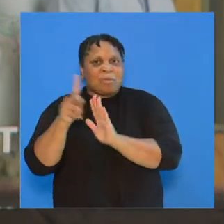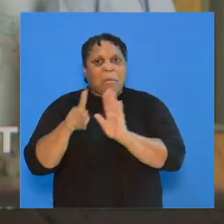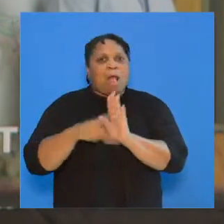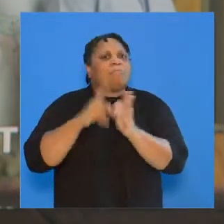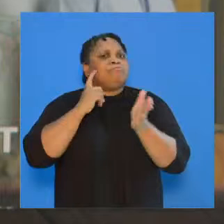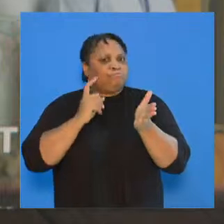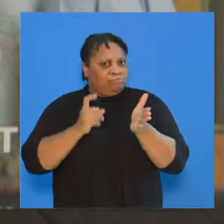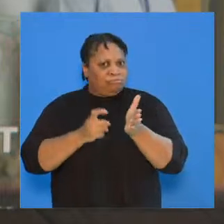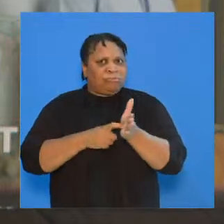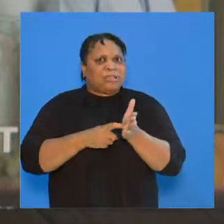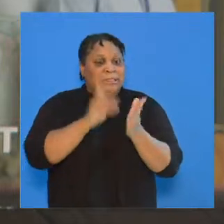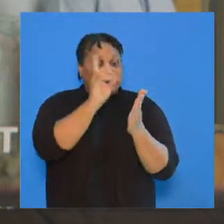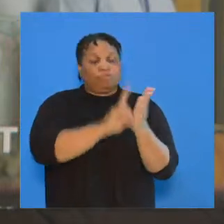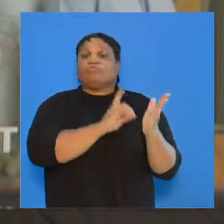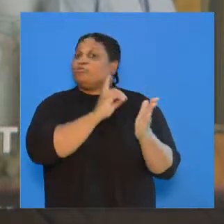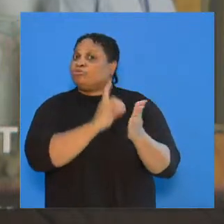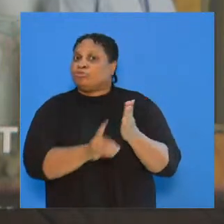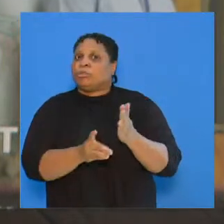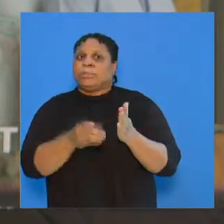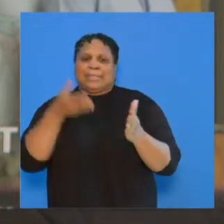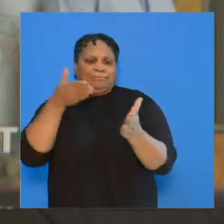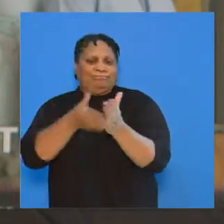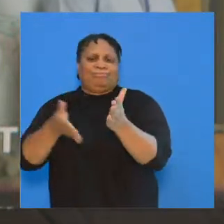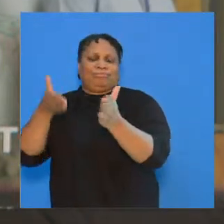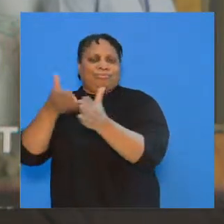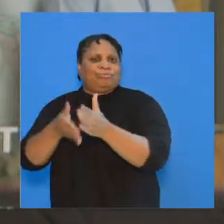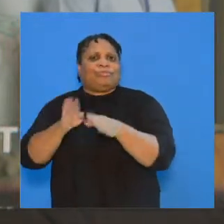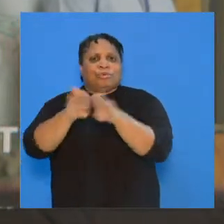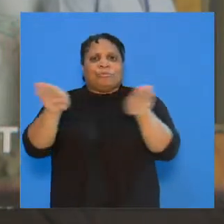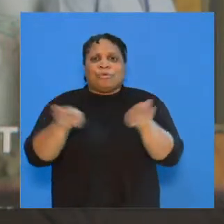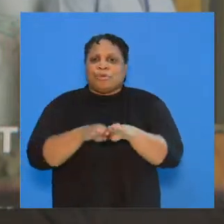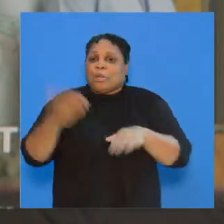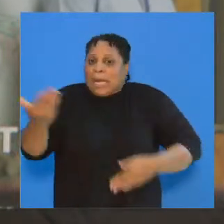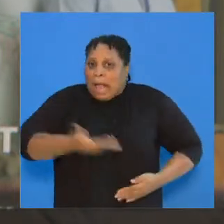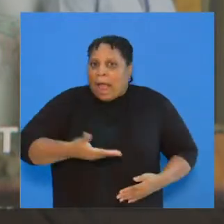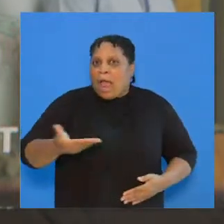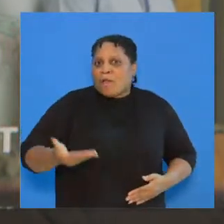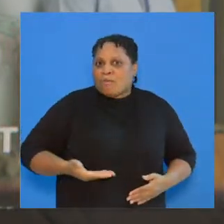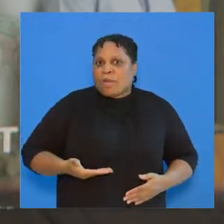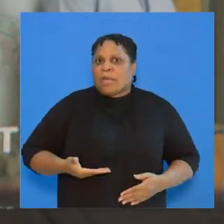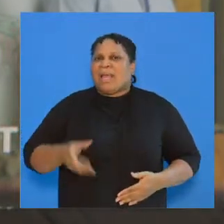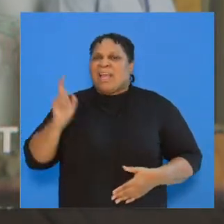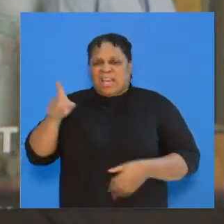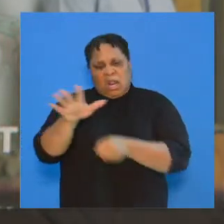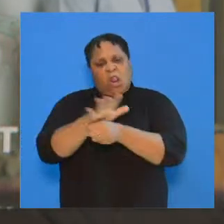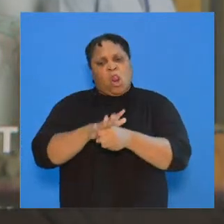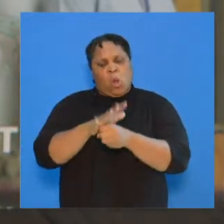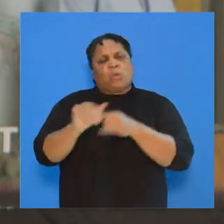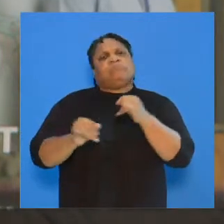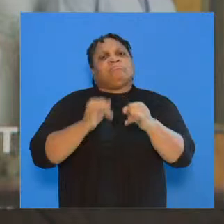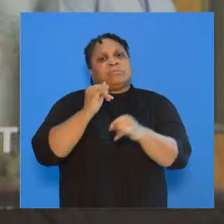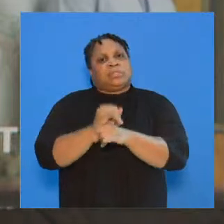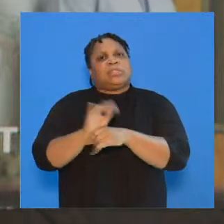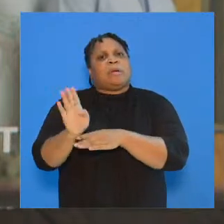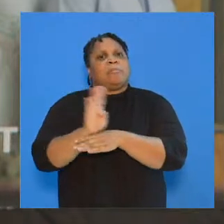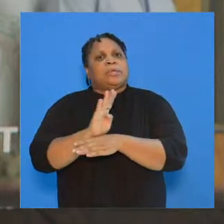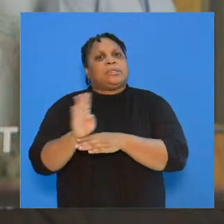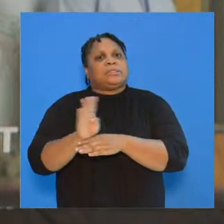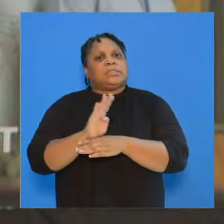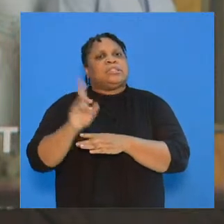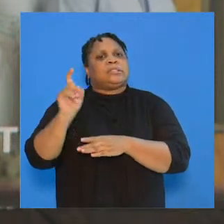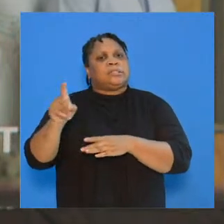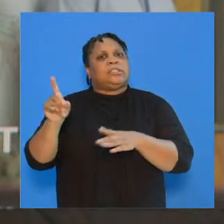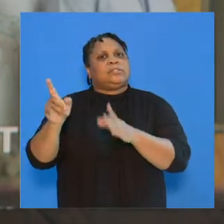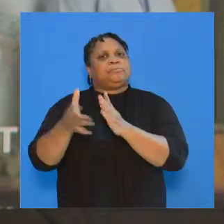weaponized, discrimination against Bermudians in the hiring, and the need for local and international business to be able to acquire the